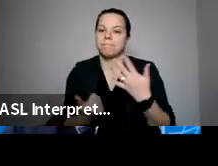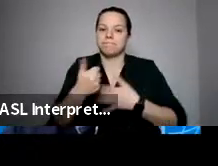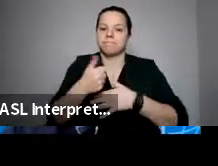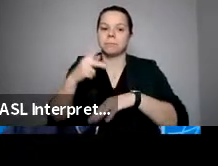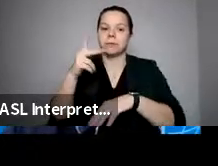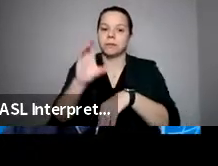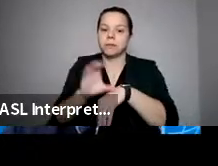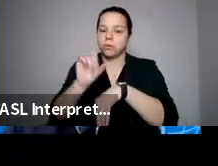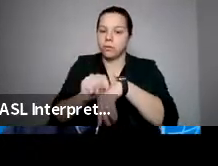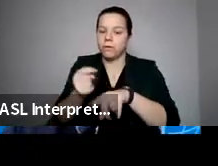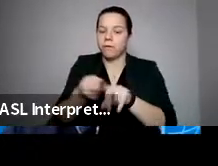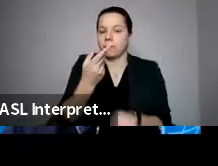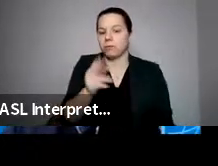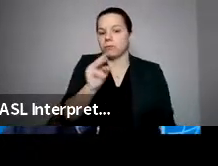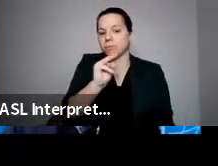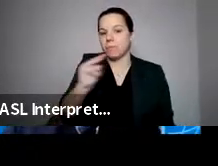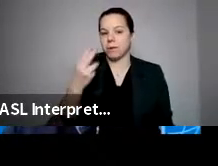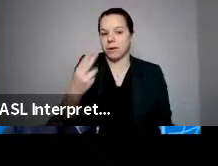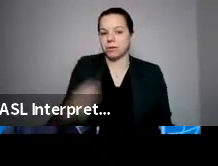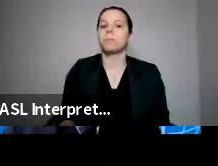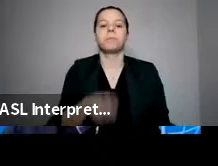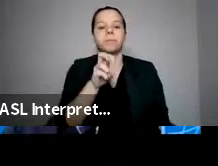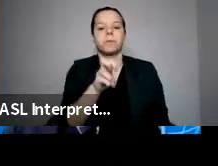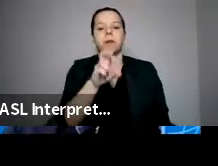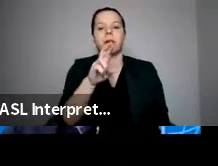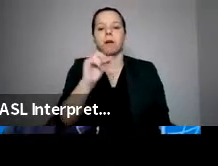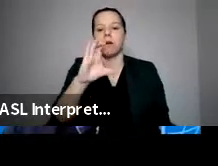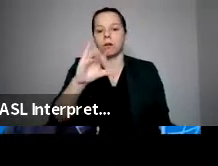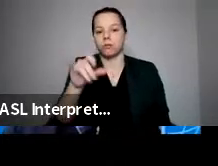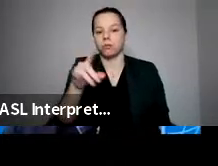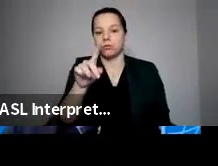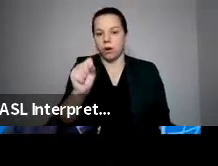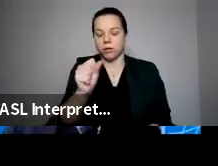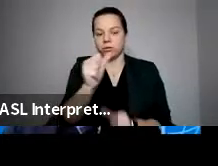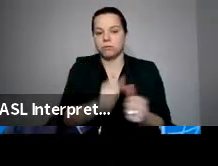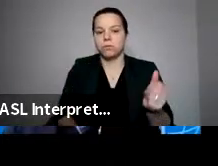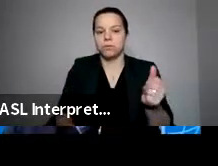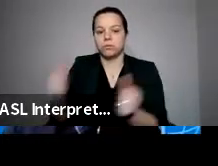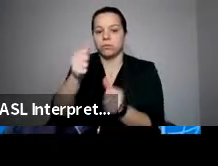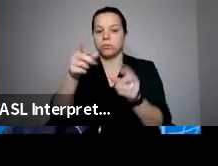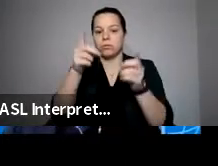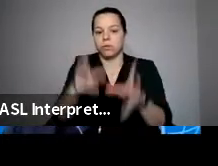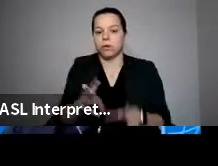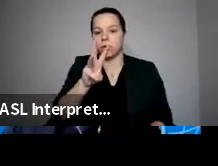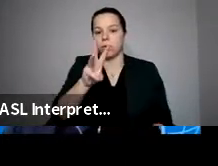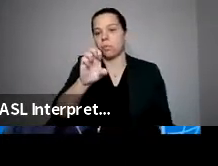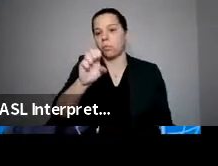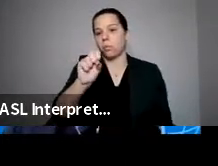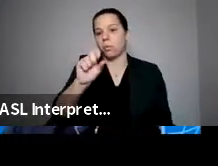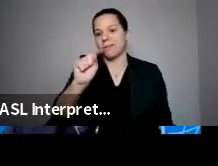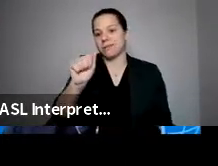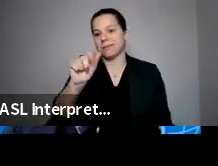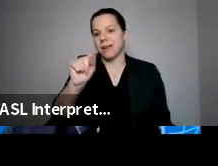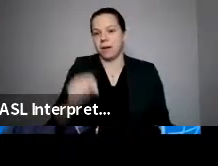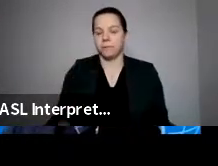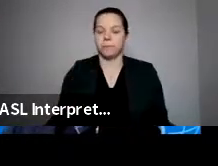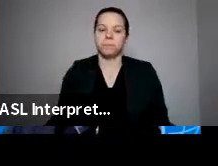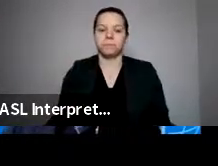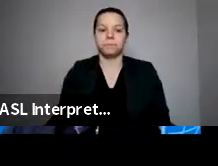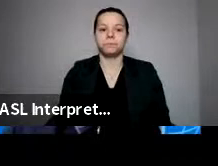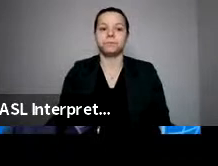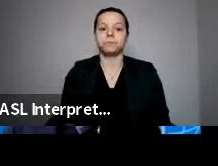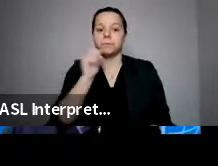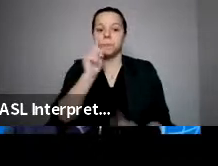HMMH. And we have Eric Jotz, Associate Director at Westat. To kick things off, I'm going